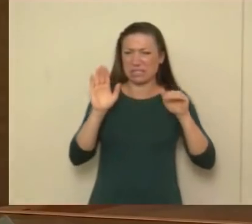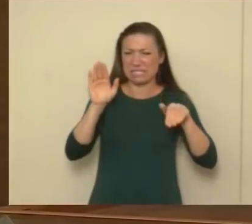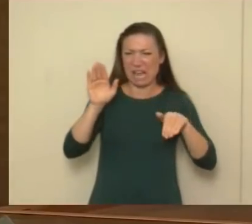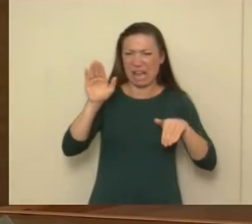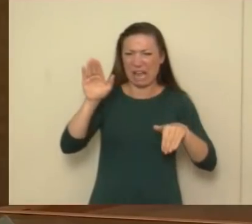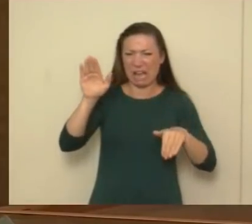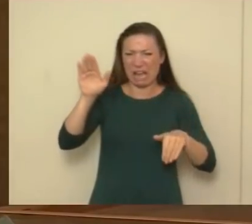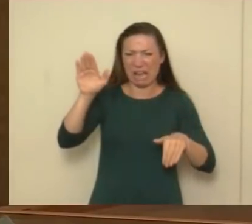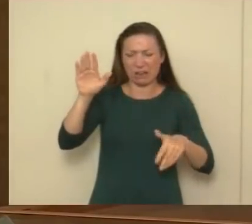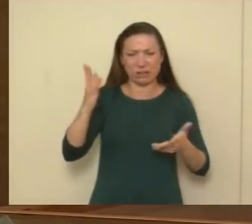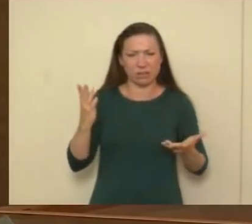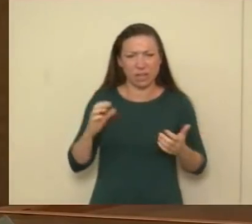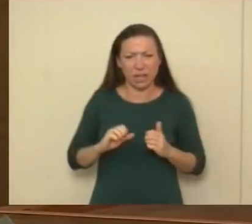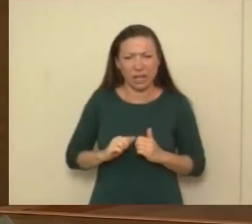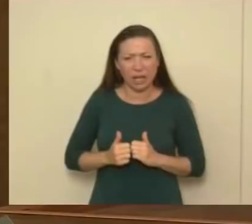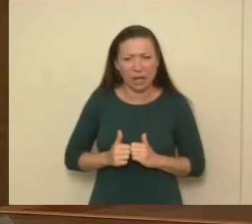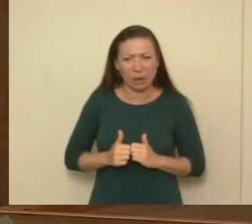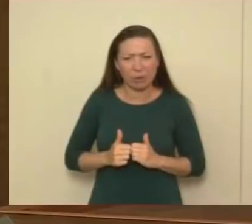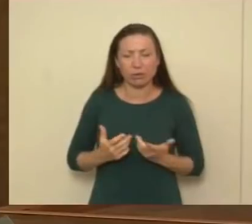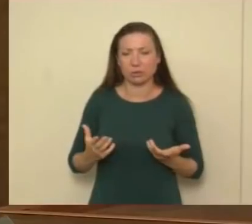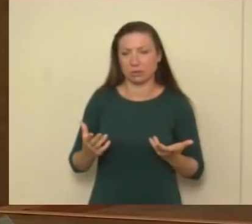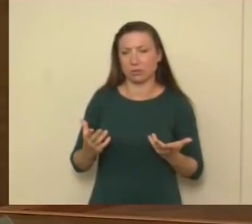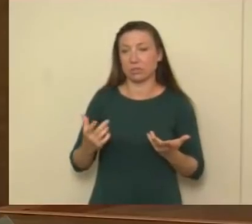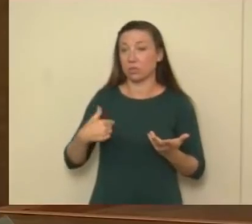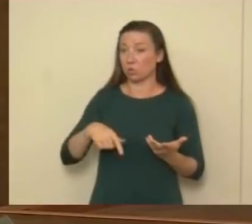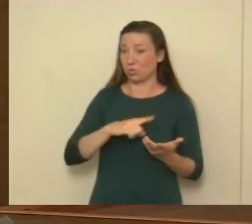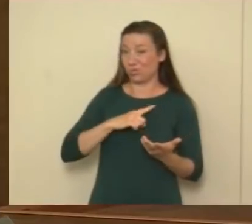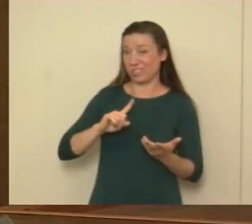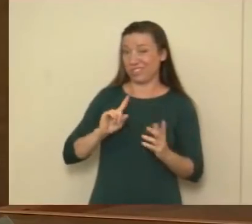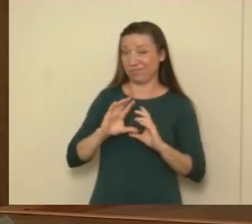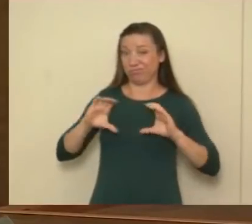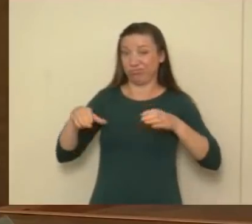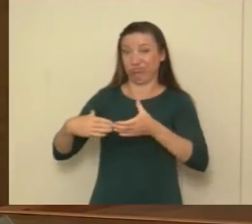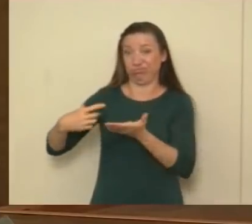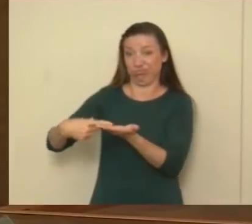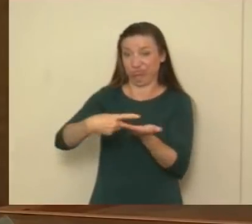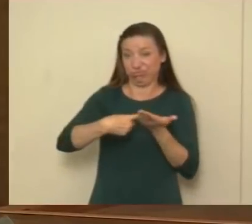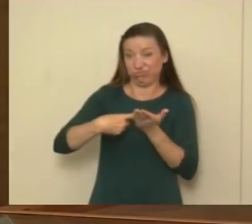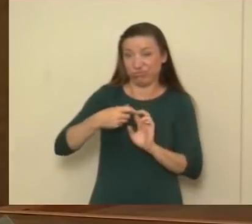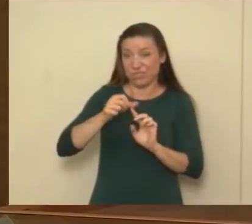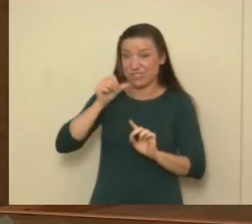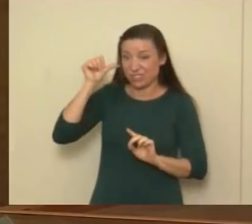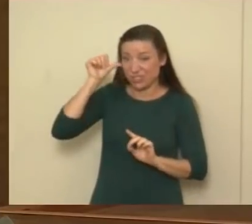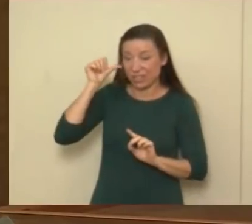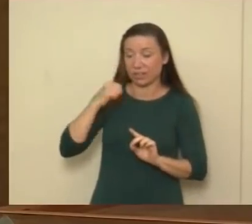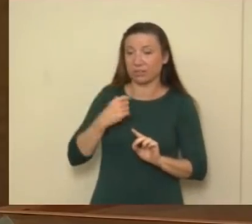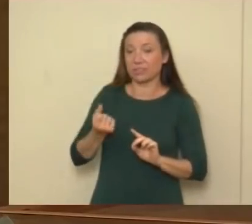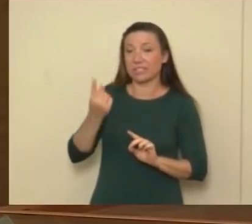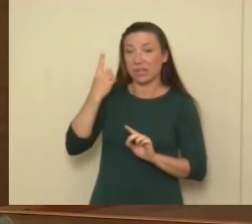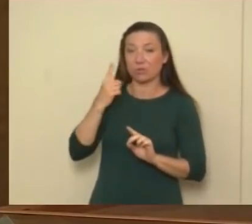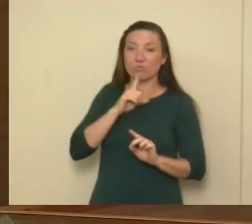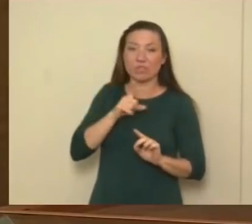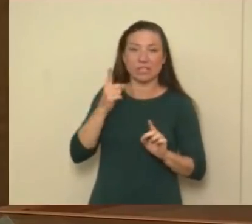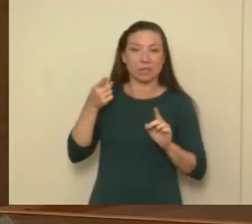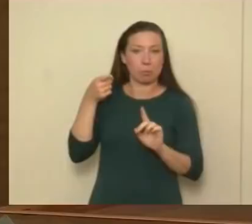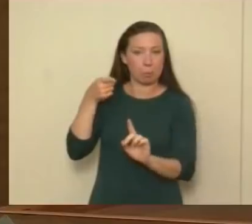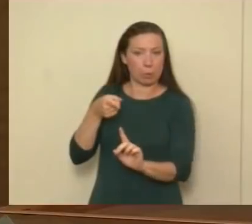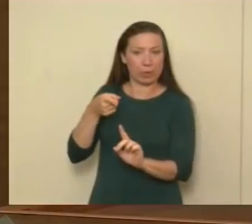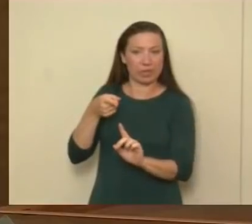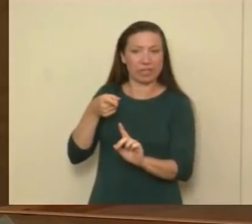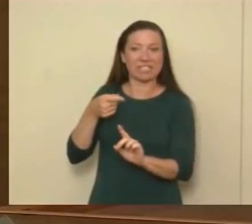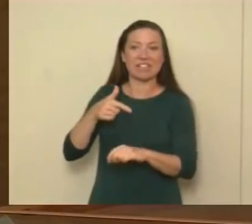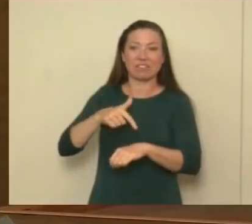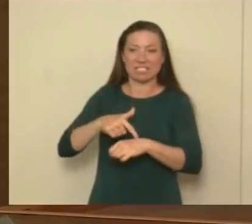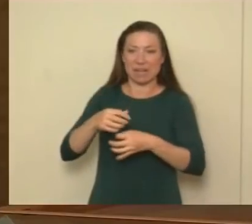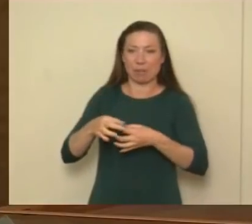talked about this at the modeling team actually at some length yesterday, is that there's a lag in there. And so one of the things I've observed looking